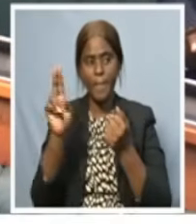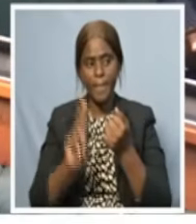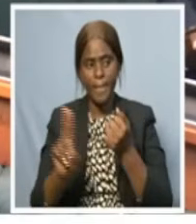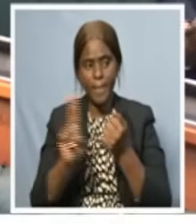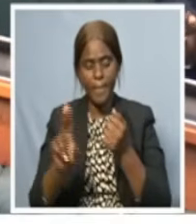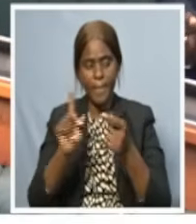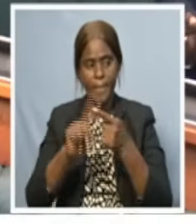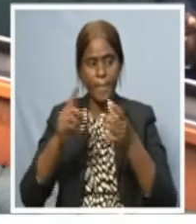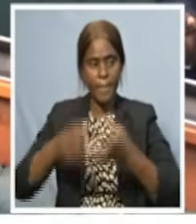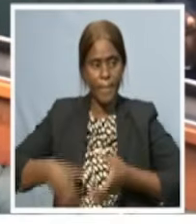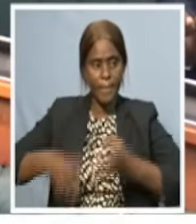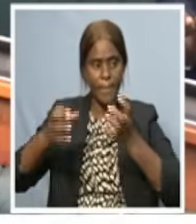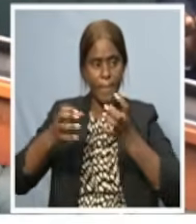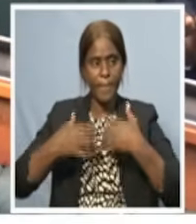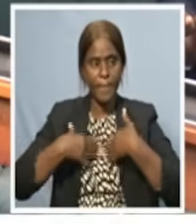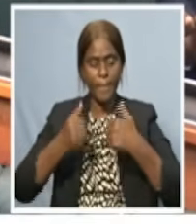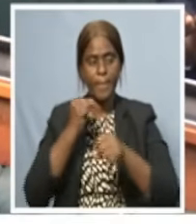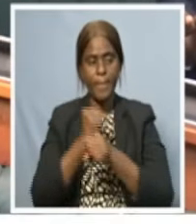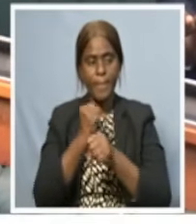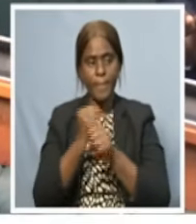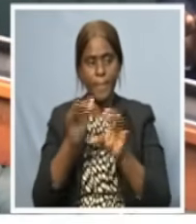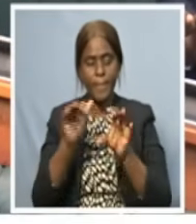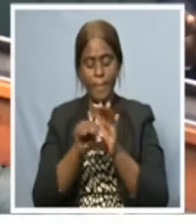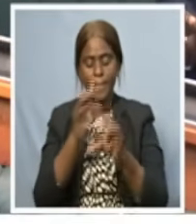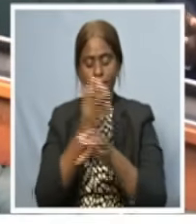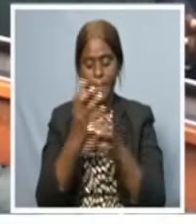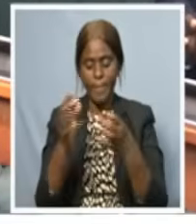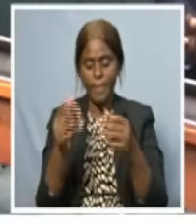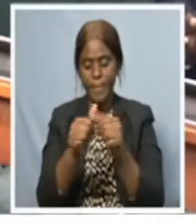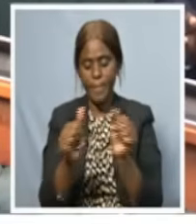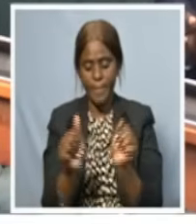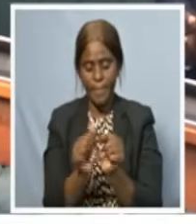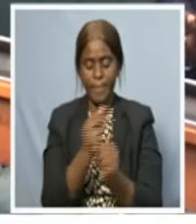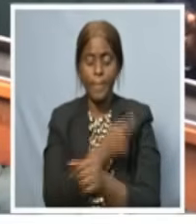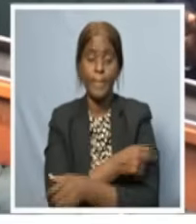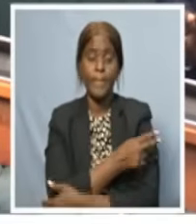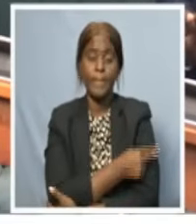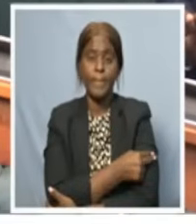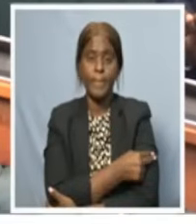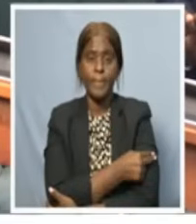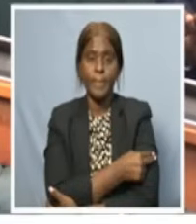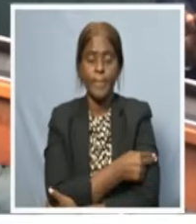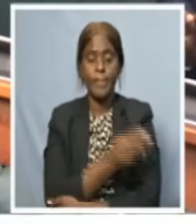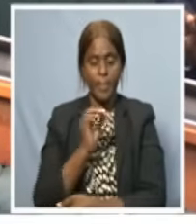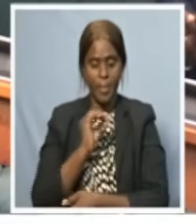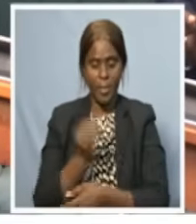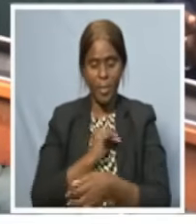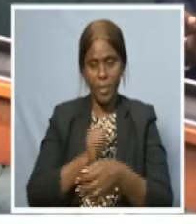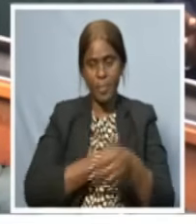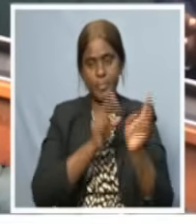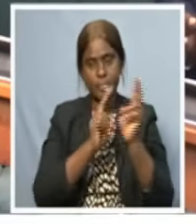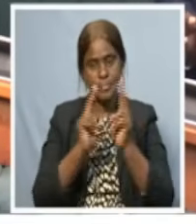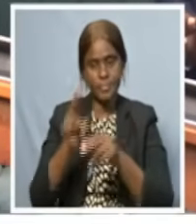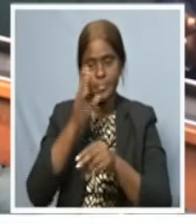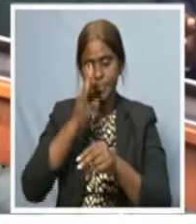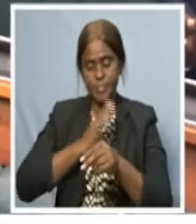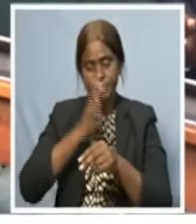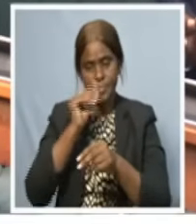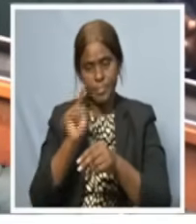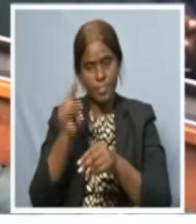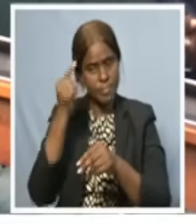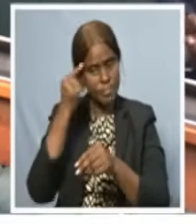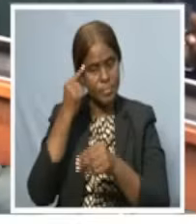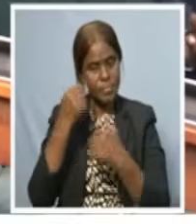to ferry the health workers at Chinsali General Hospital. Our response, Madam Speaker,